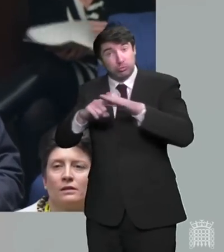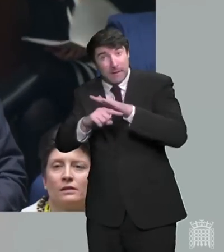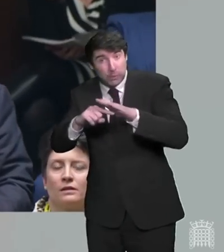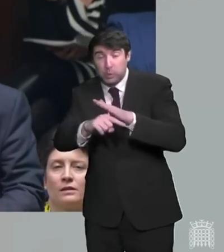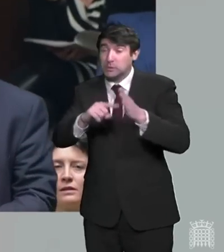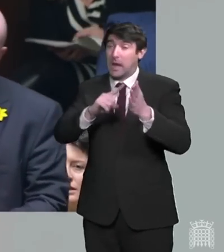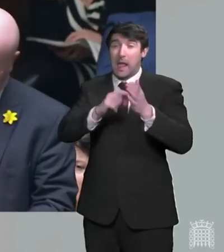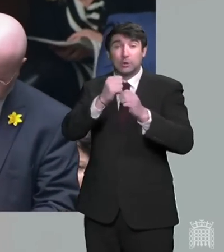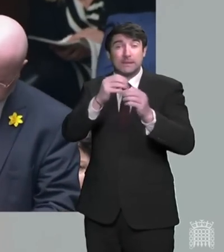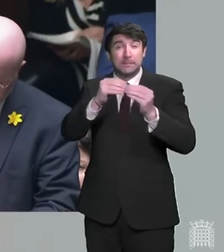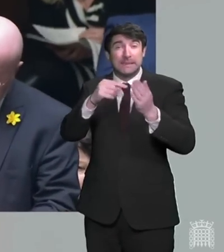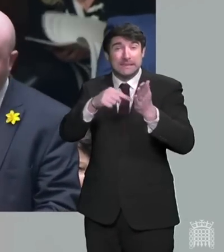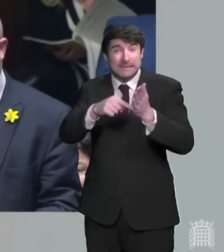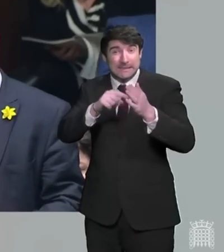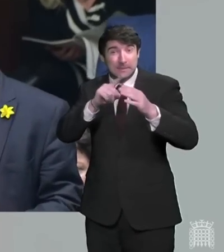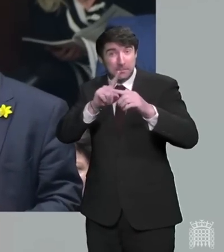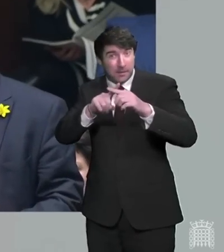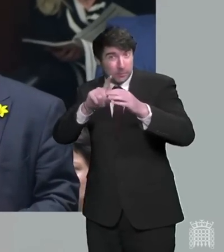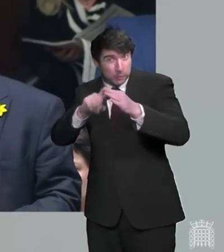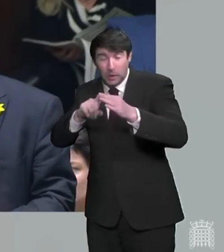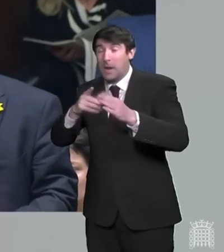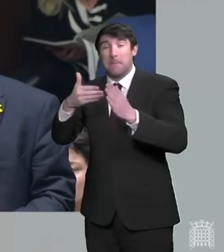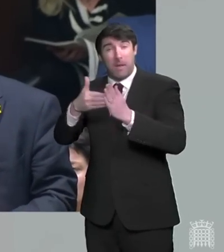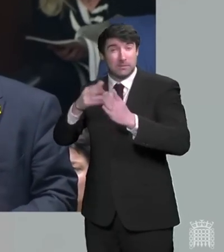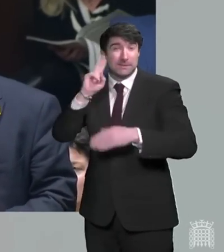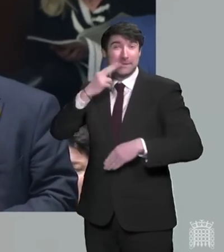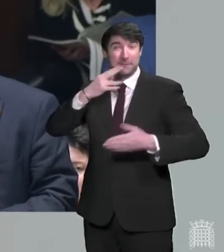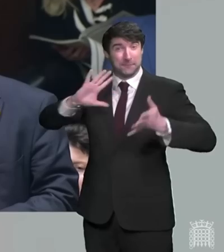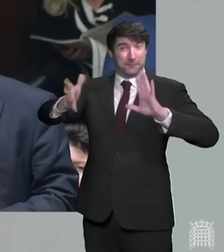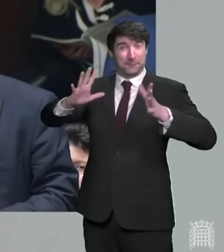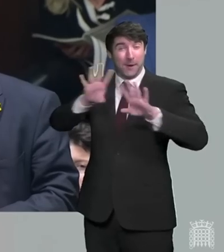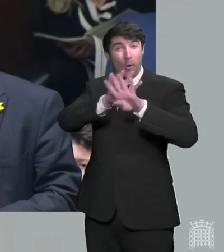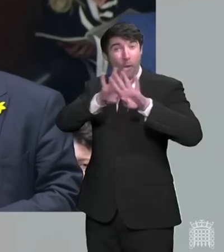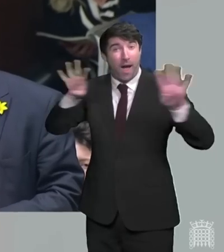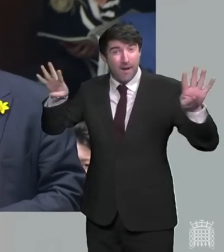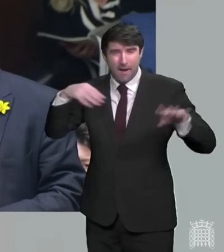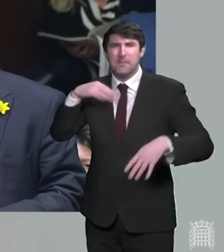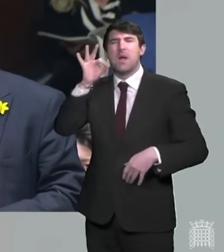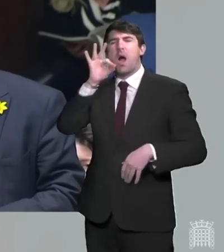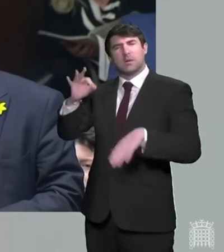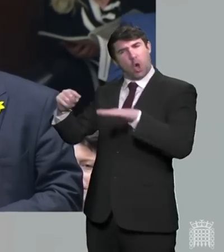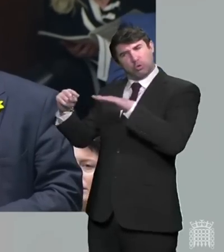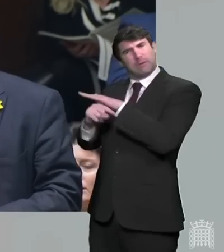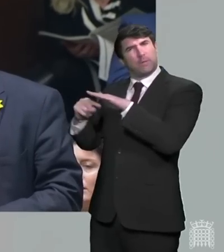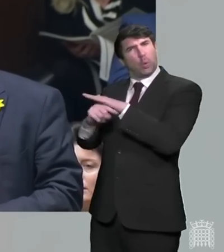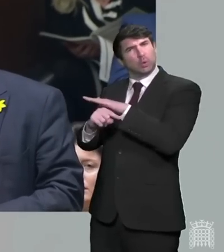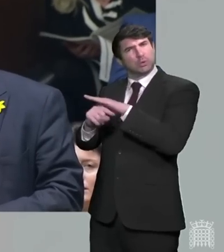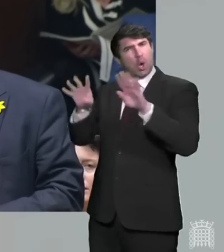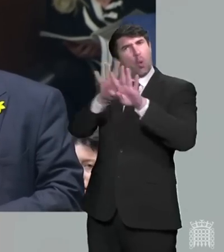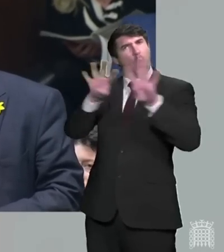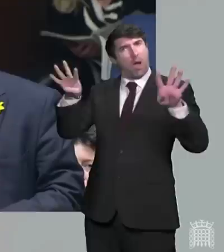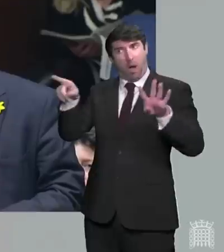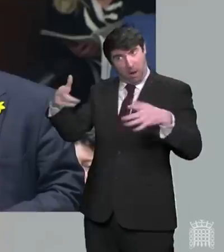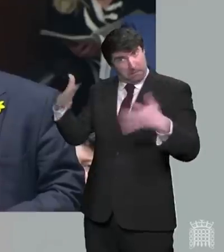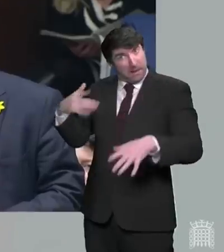groups, and deaf signing choirs. If it turns out that any of the refugees taking part in that choir have arrived here on small boats or from a safe